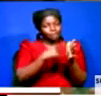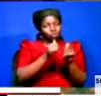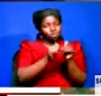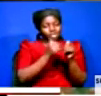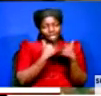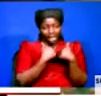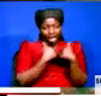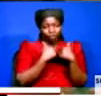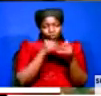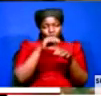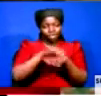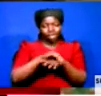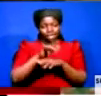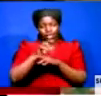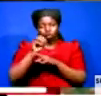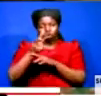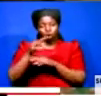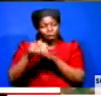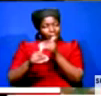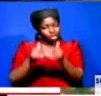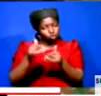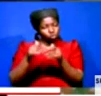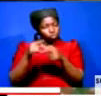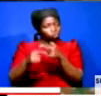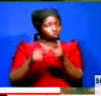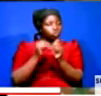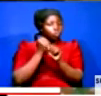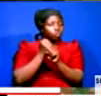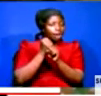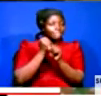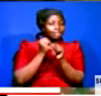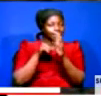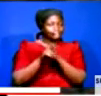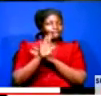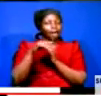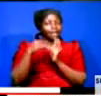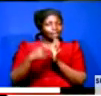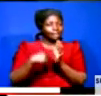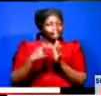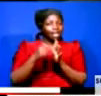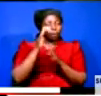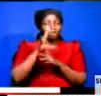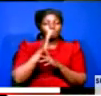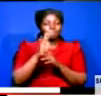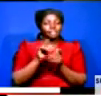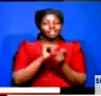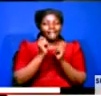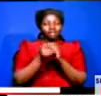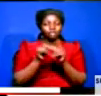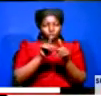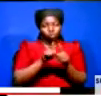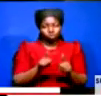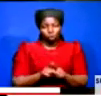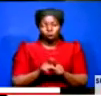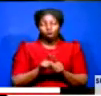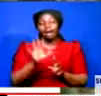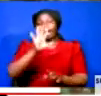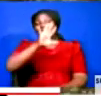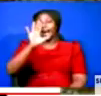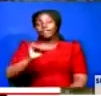raw materials to continue to run their industries will be impacted as well. So far, Africa